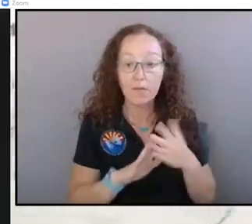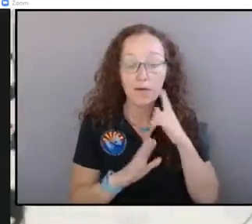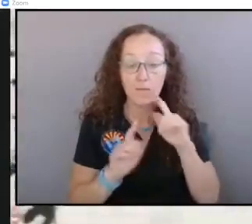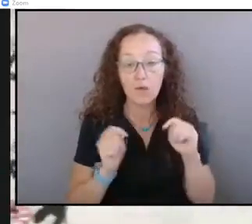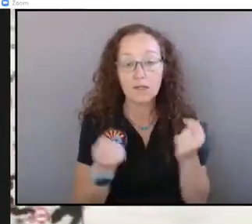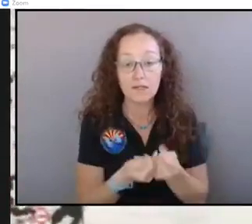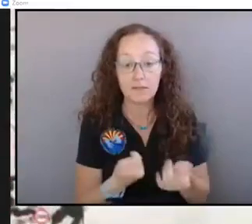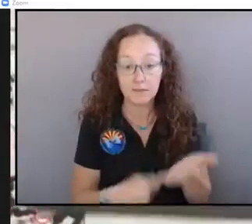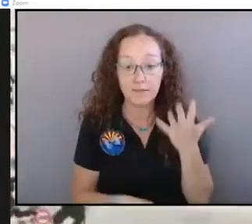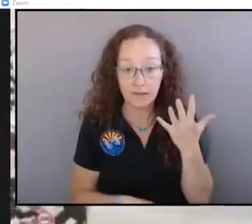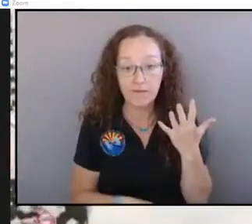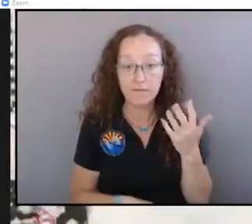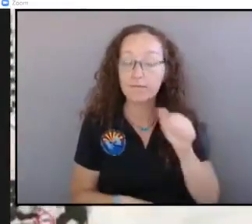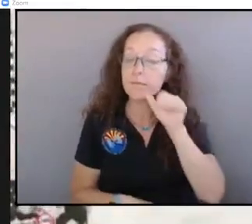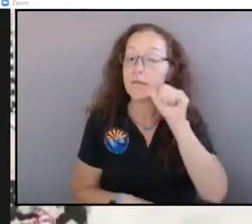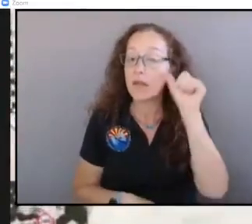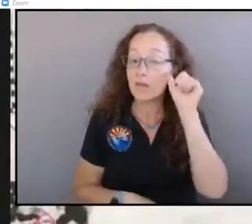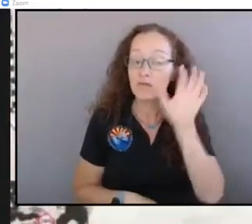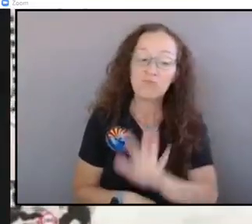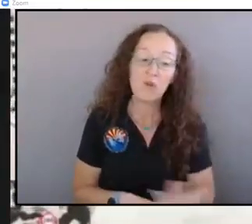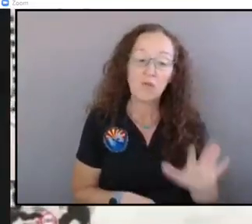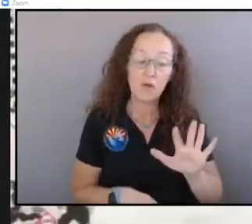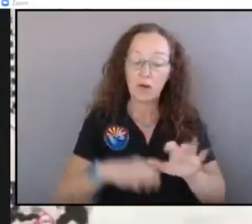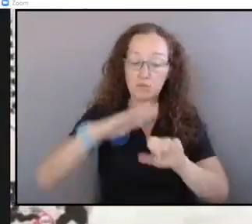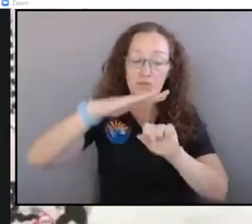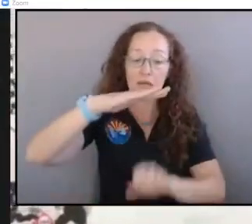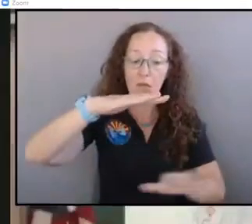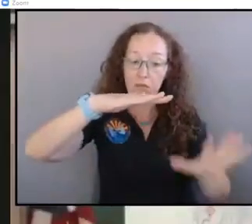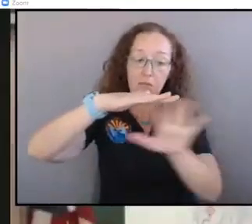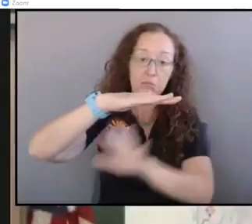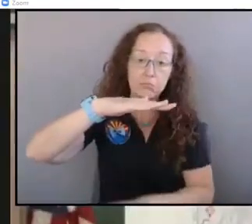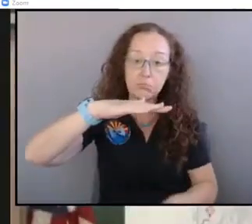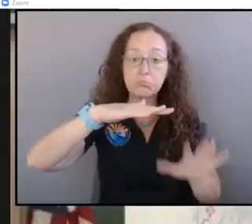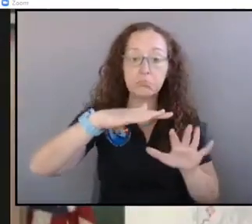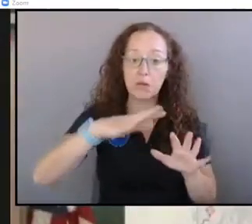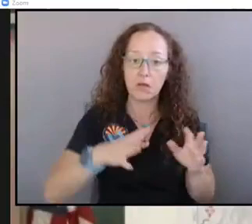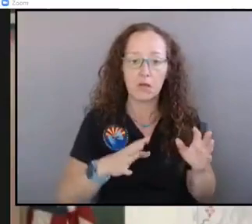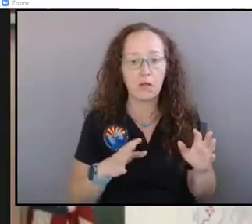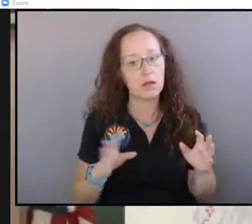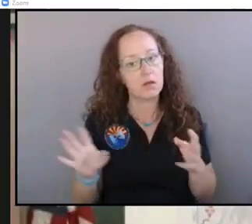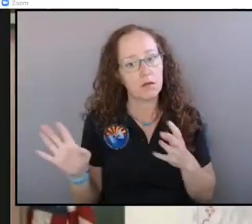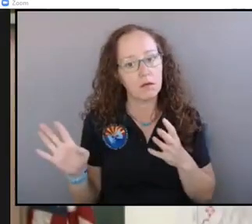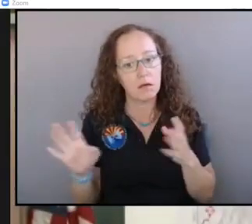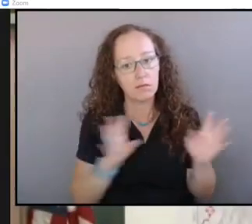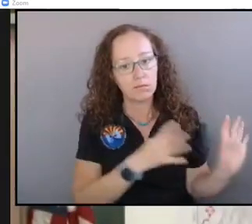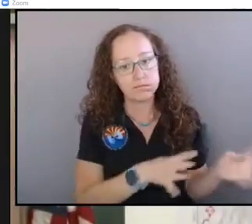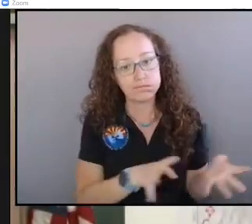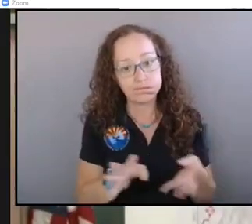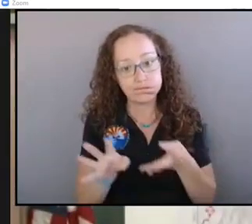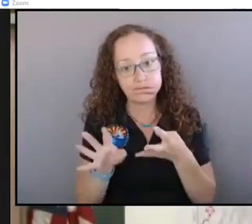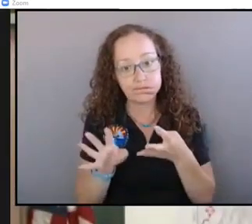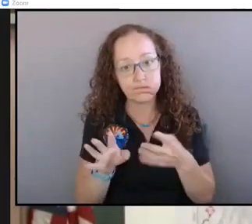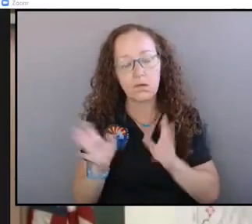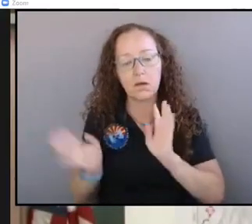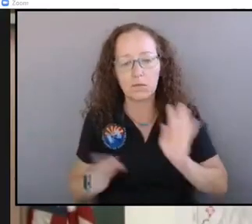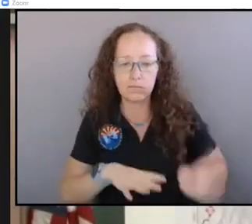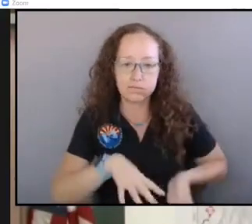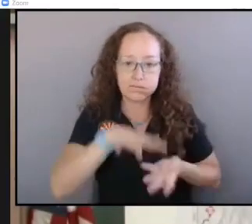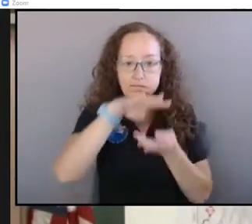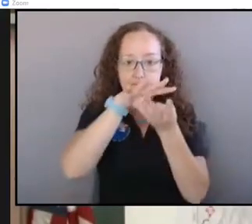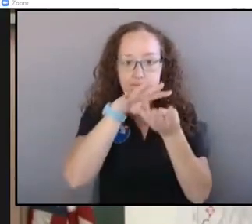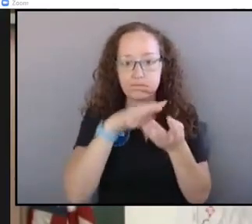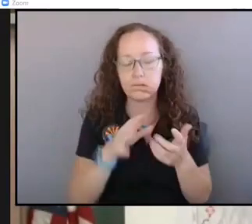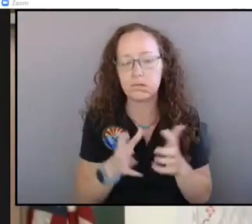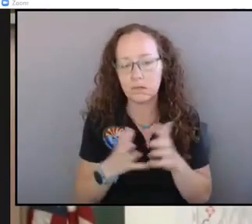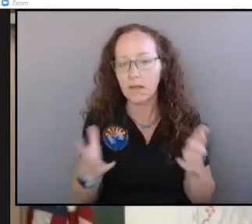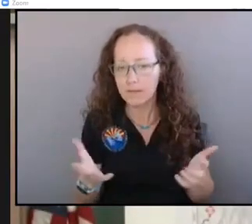Overall, yesterday on the South Zone, we got some pretty good winds out of the east and out of the south. And so